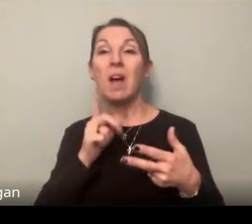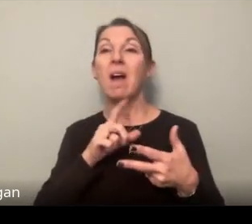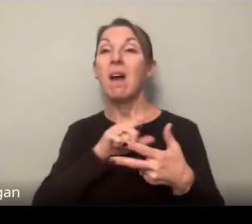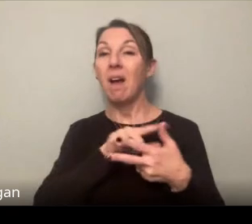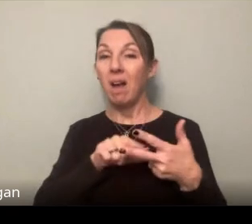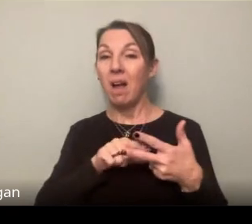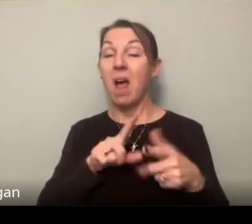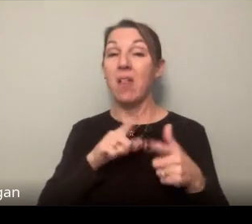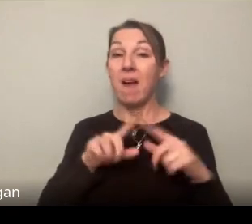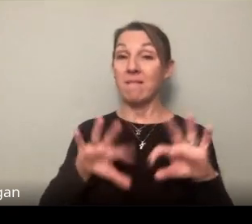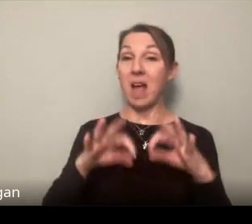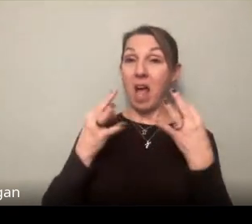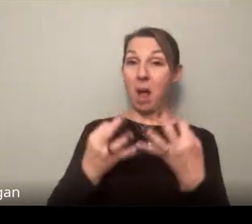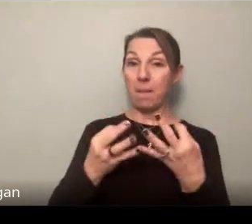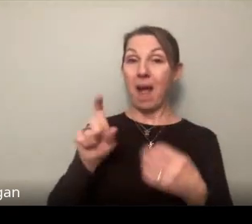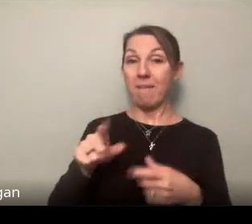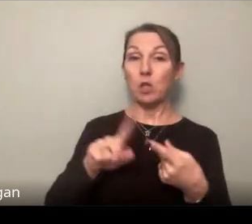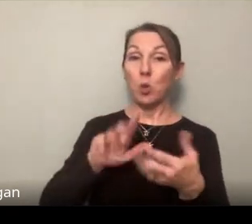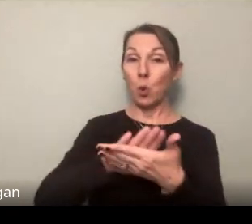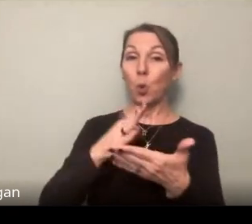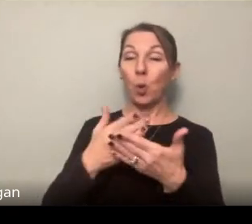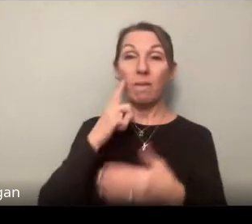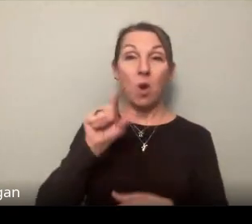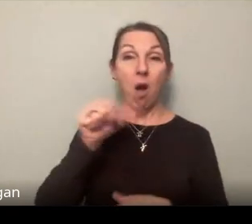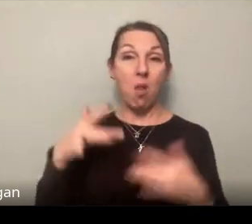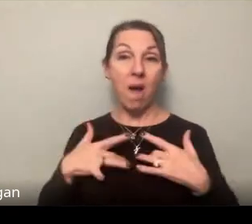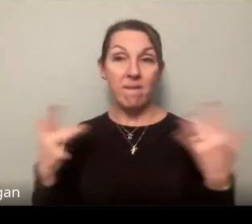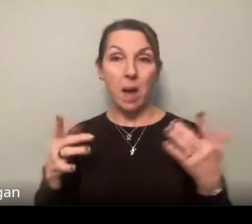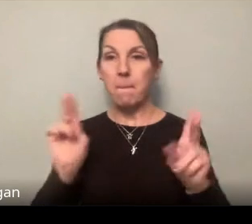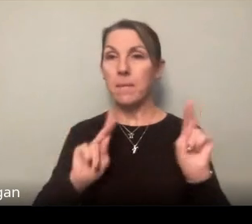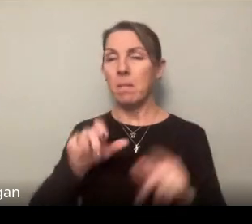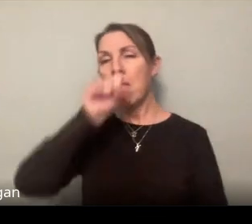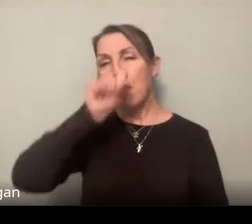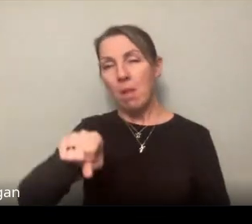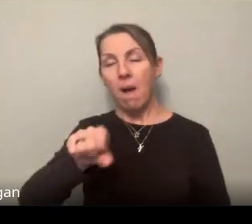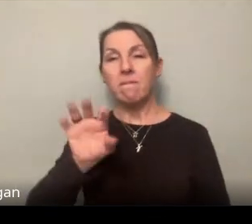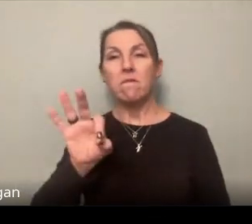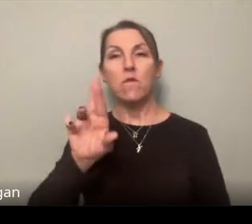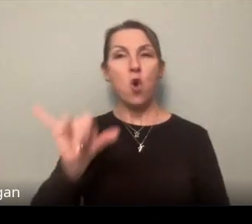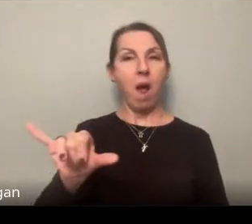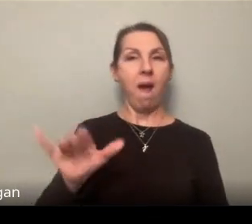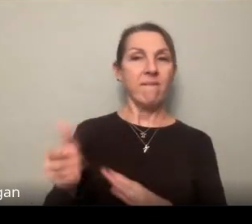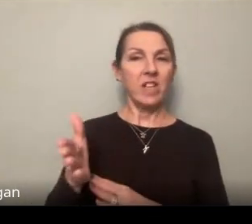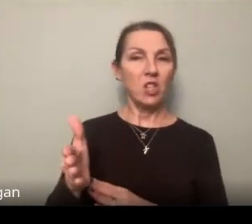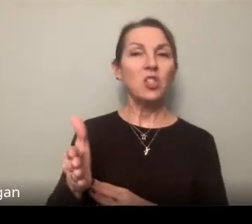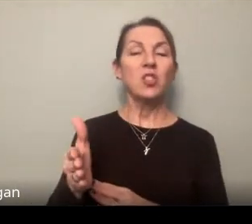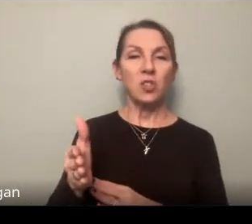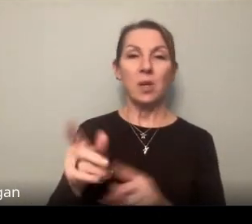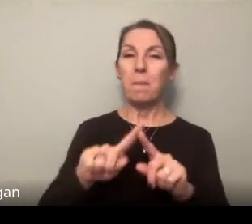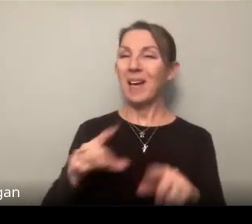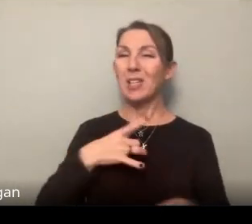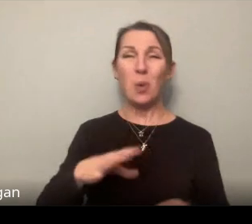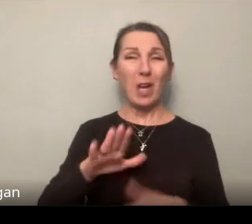my family, if I have to like cook for somebody's event, everybody loves when I fry fish. Those are the things that people. But I don't like